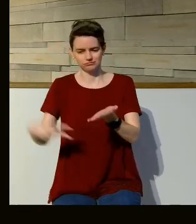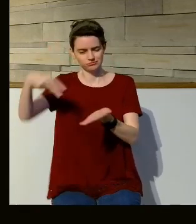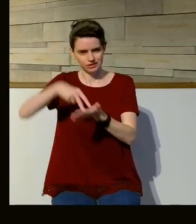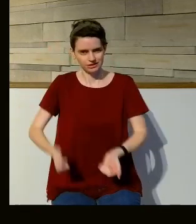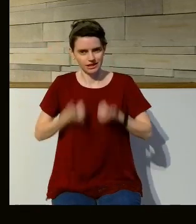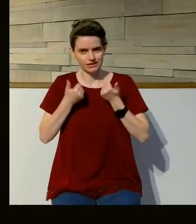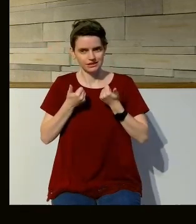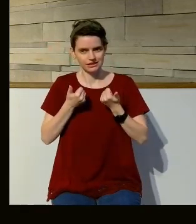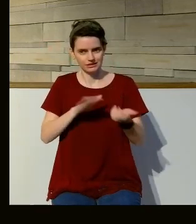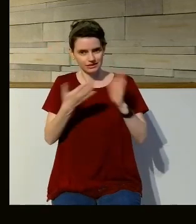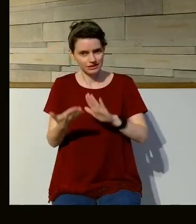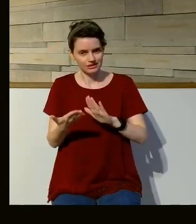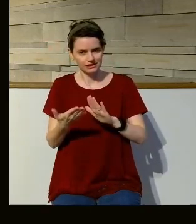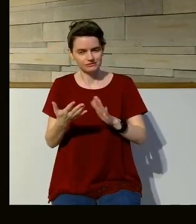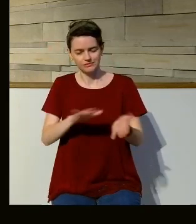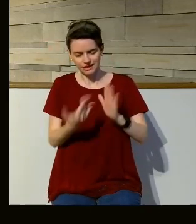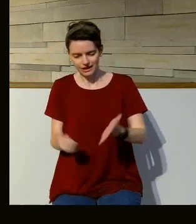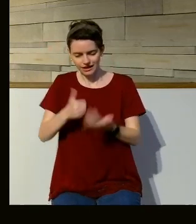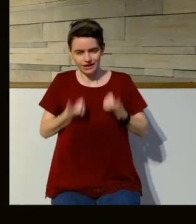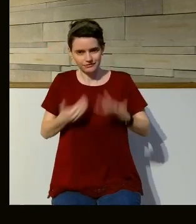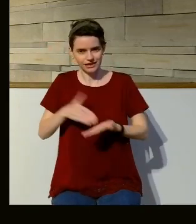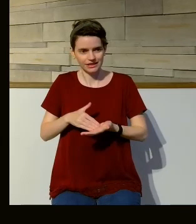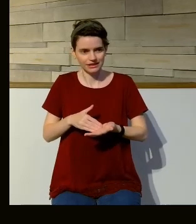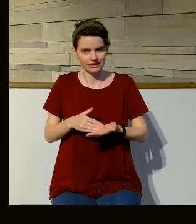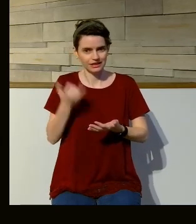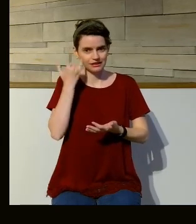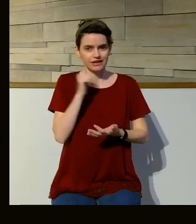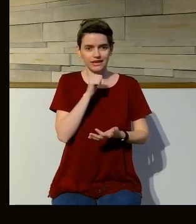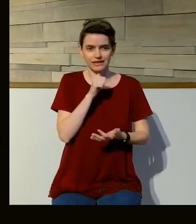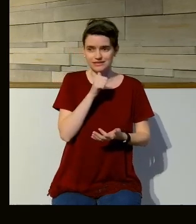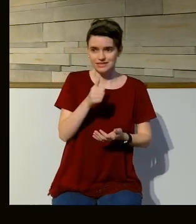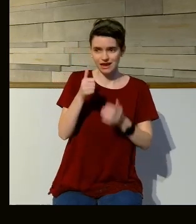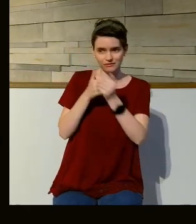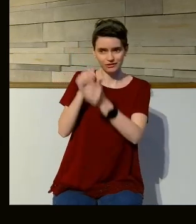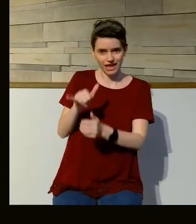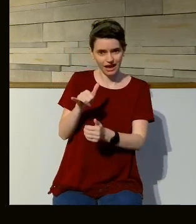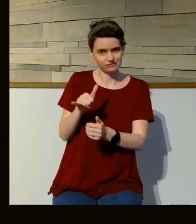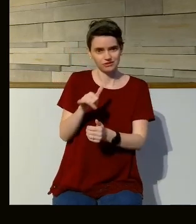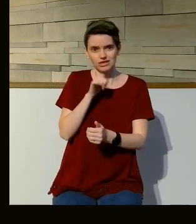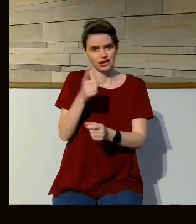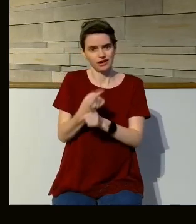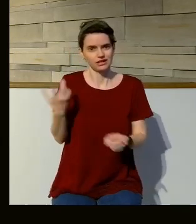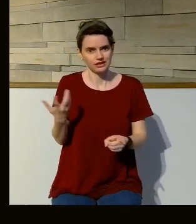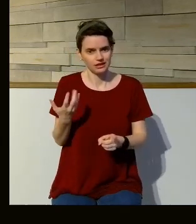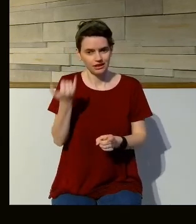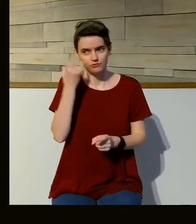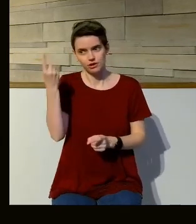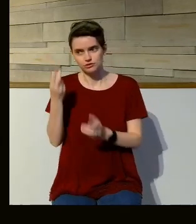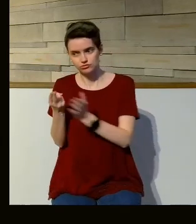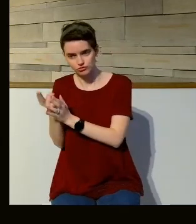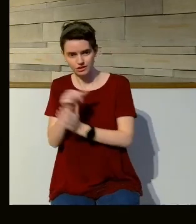it's true and all bets are off. And anything that is not Christian by default must be false, given the laws of logic, because you can't have more than one answer. If one's true, the other's